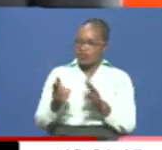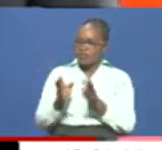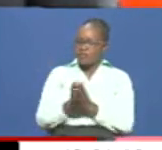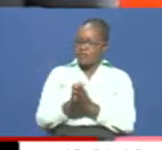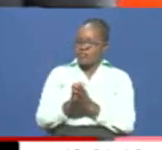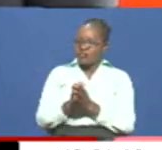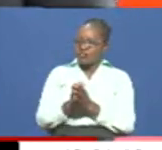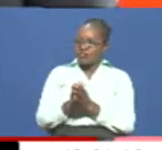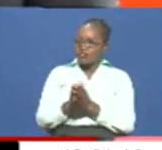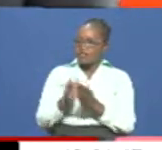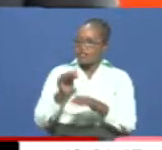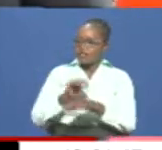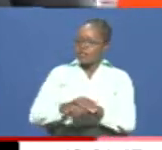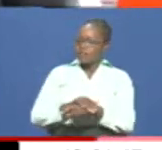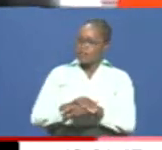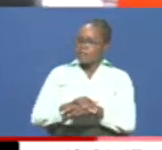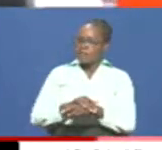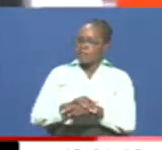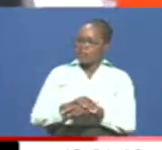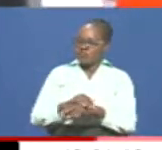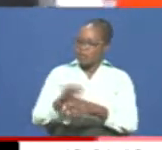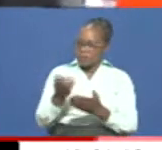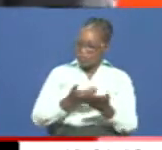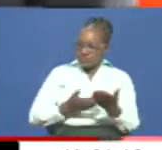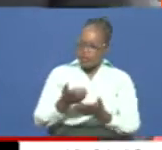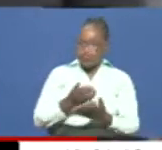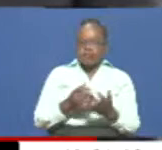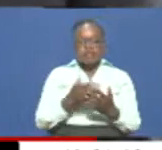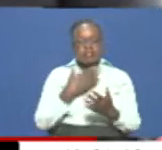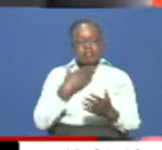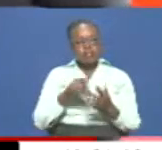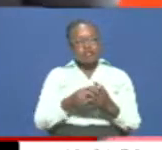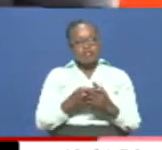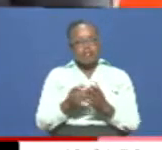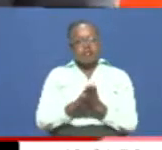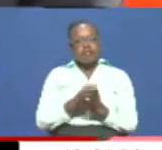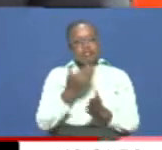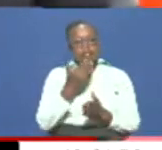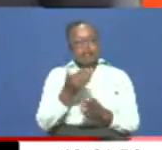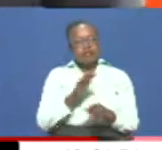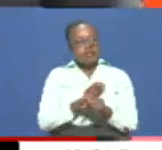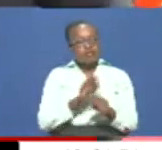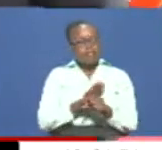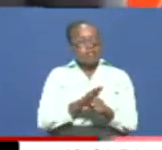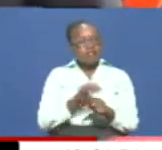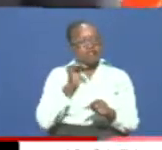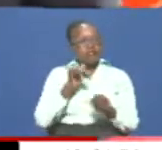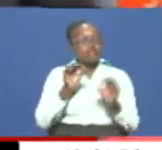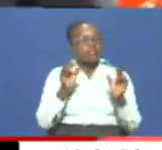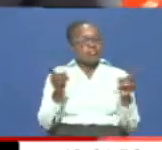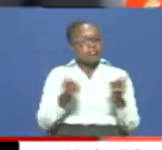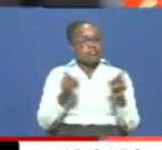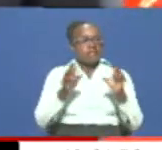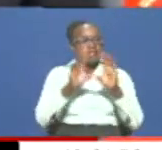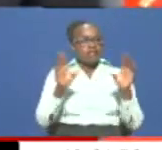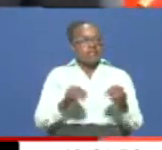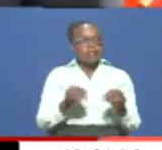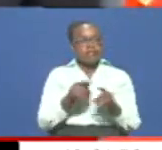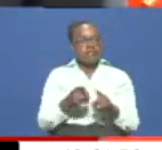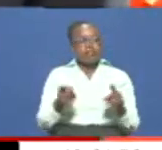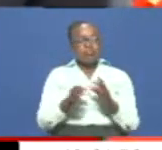off the economy. Thank you very much for speaking to us. Nice and short and brief. But just